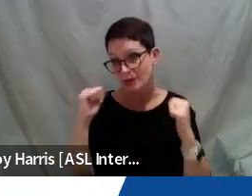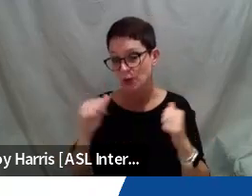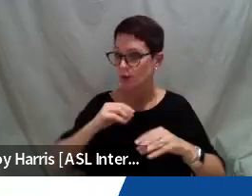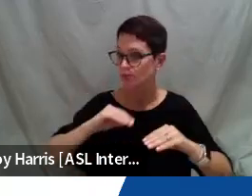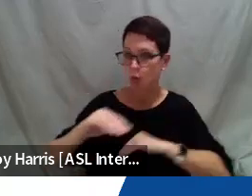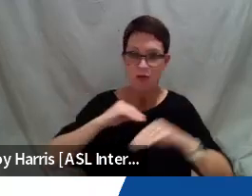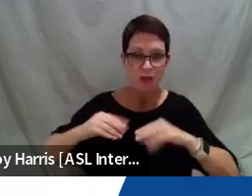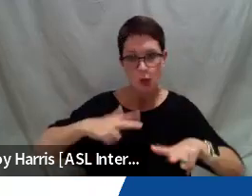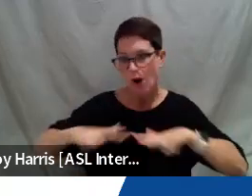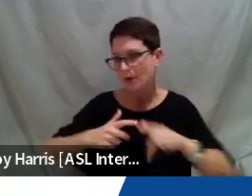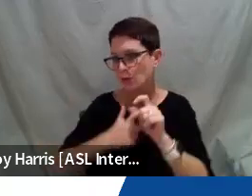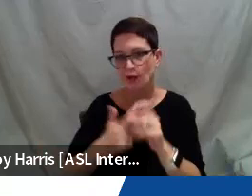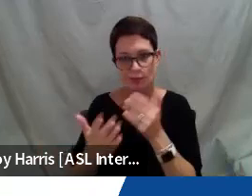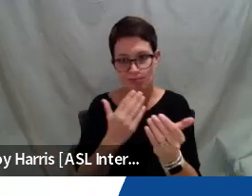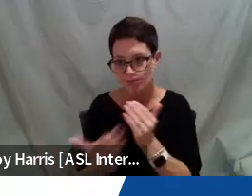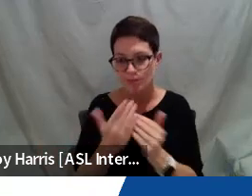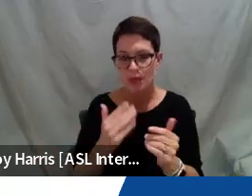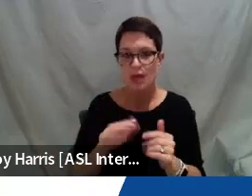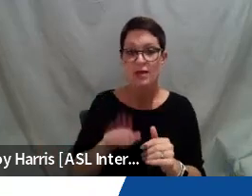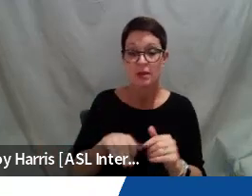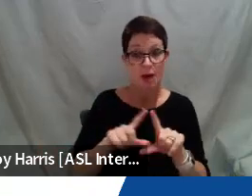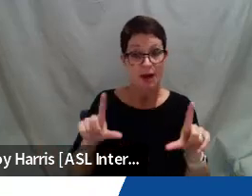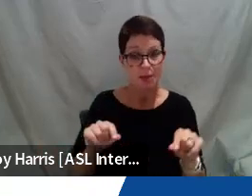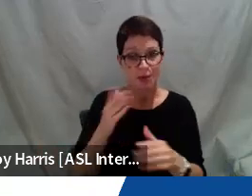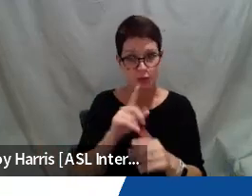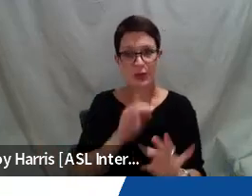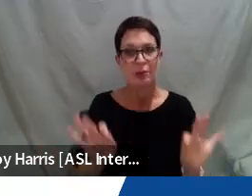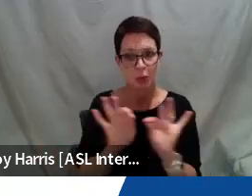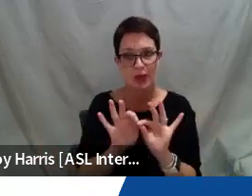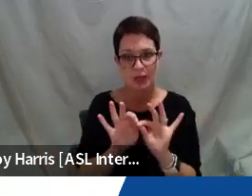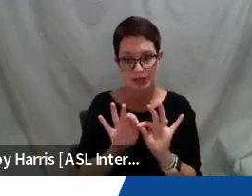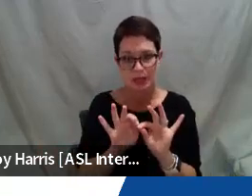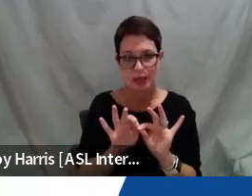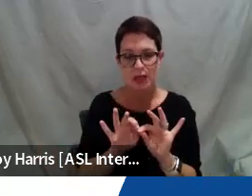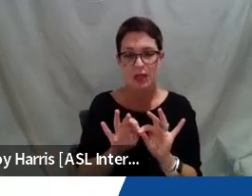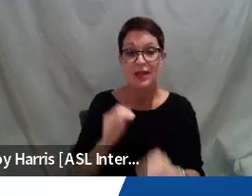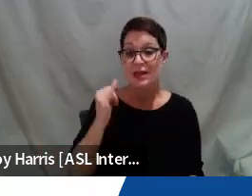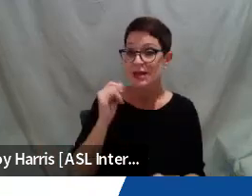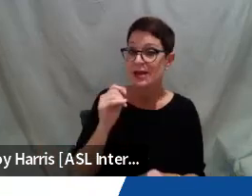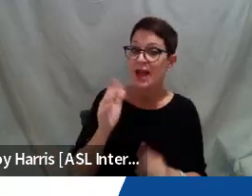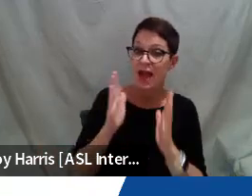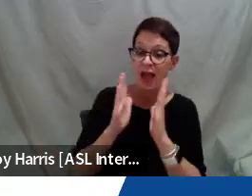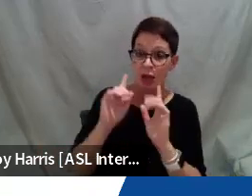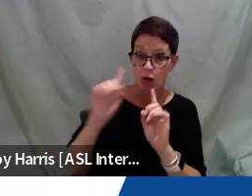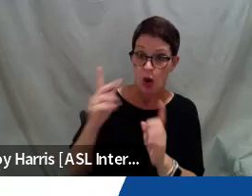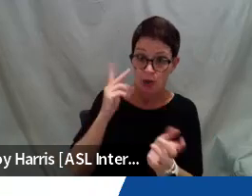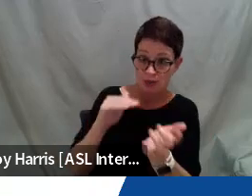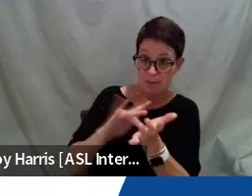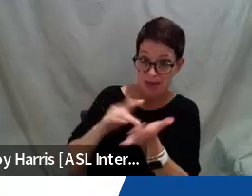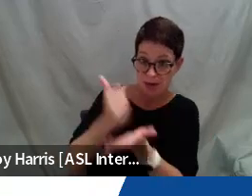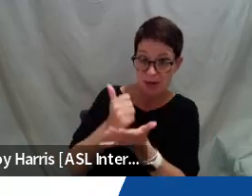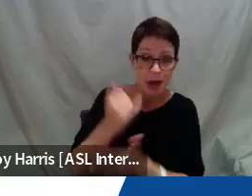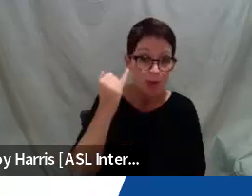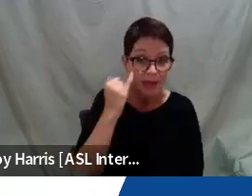the bottom portion here on this slide is extremely important. Someone should seek medical attention right away if the cramps